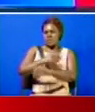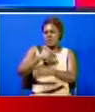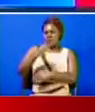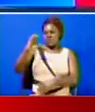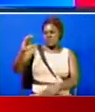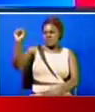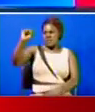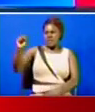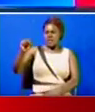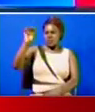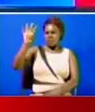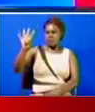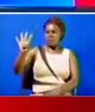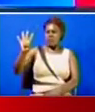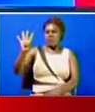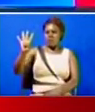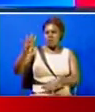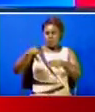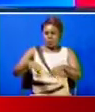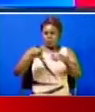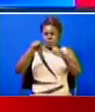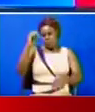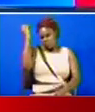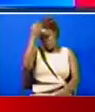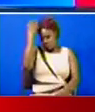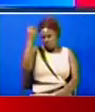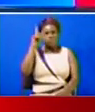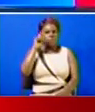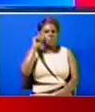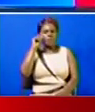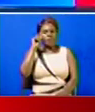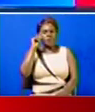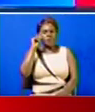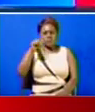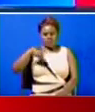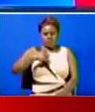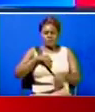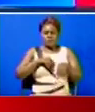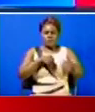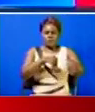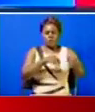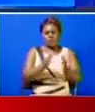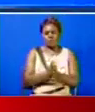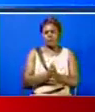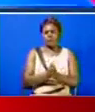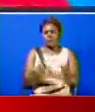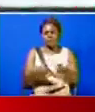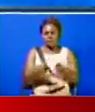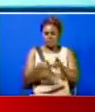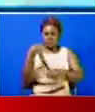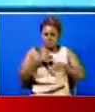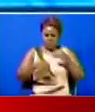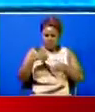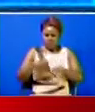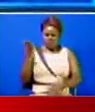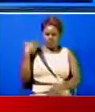cabinet secretaries took over operations at the port of Mombasa. We are keeping an eye on this for you. Still on matters graft.